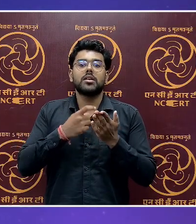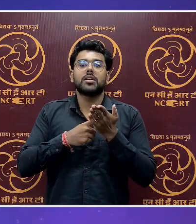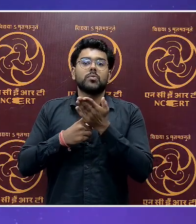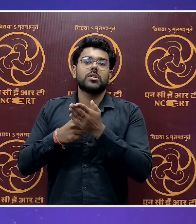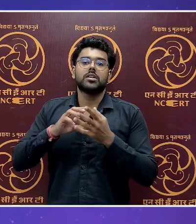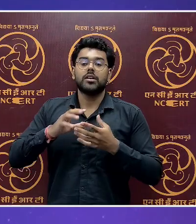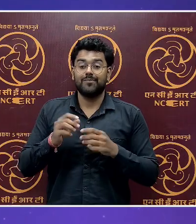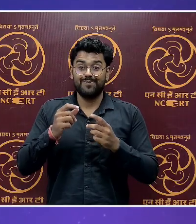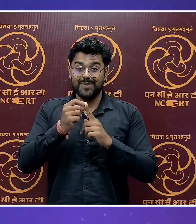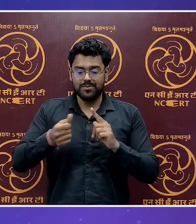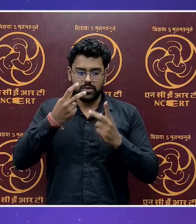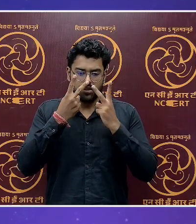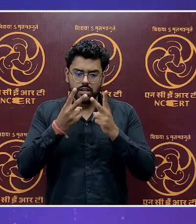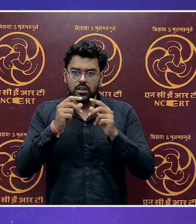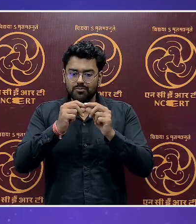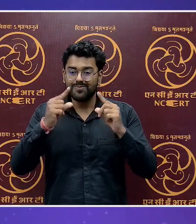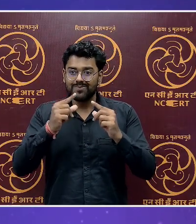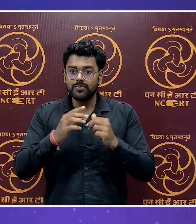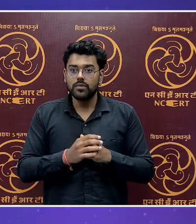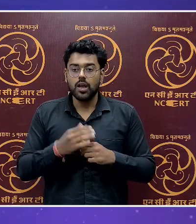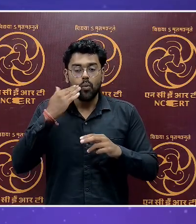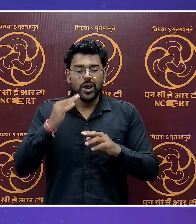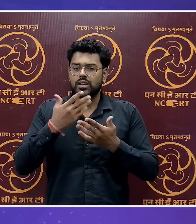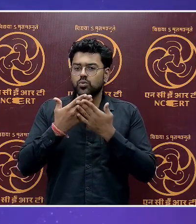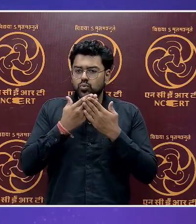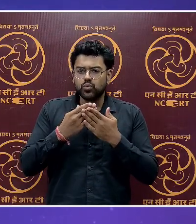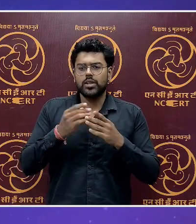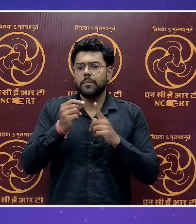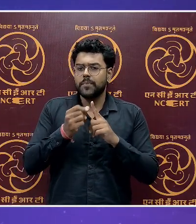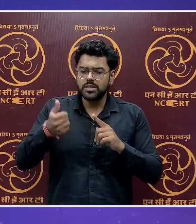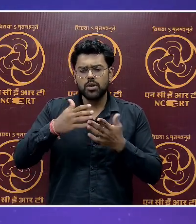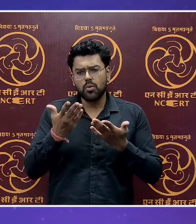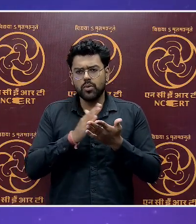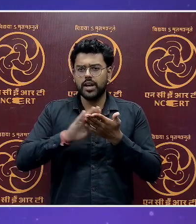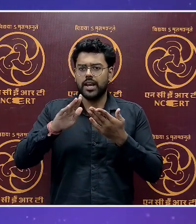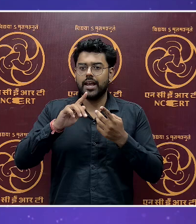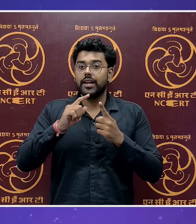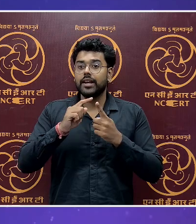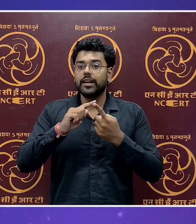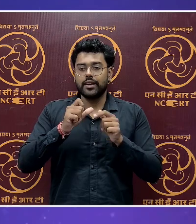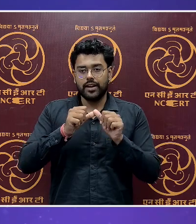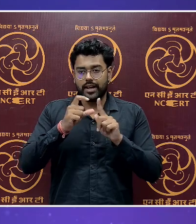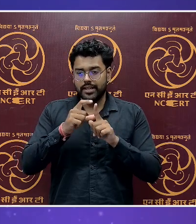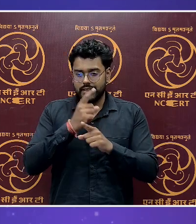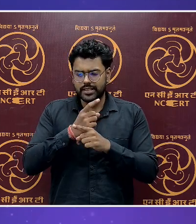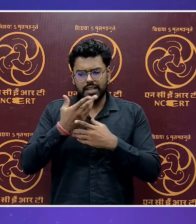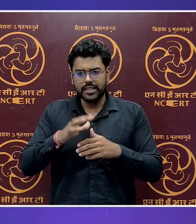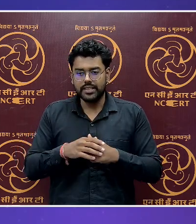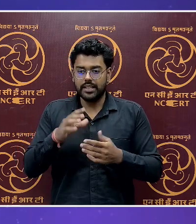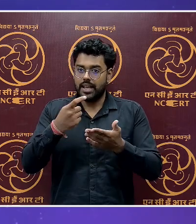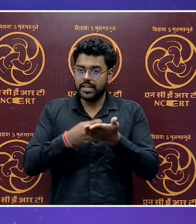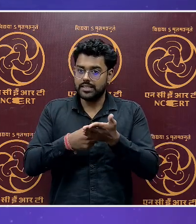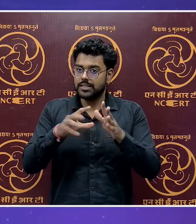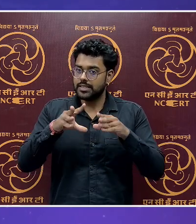get the notification. So, when the head teacher for the particular school will accept this request, then the teacher will be